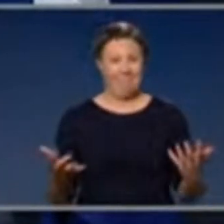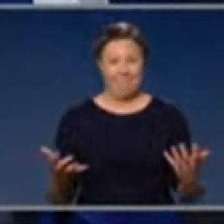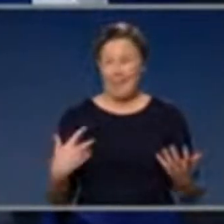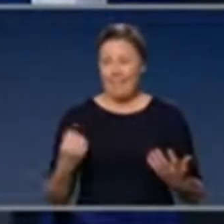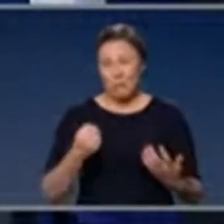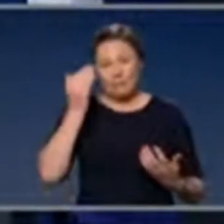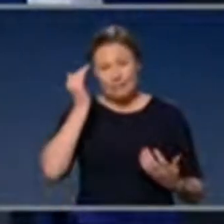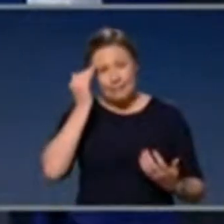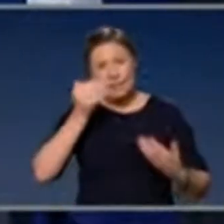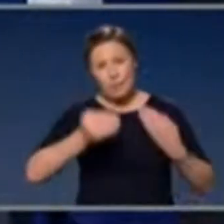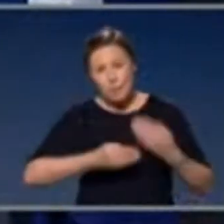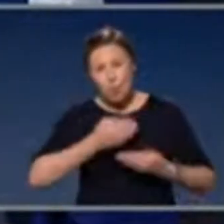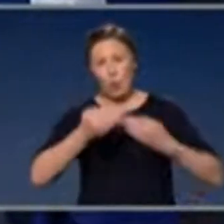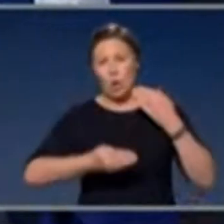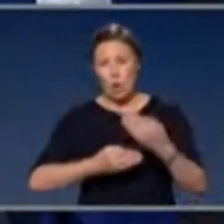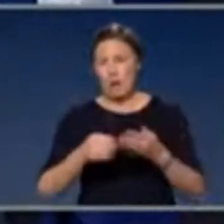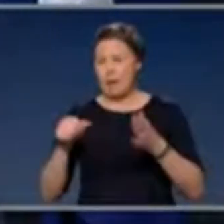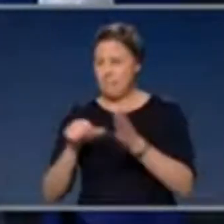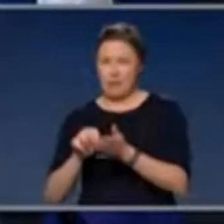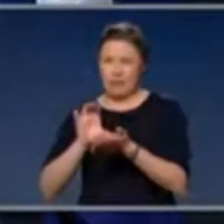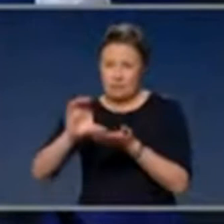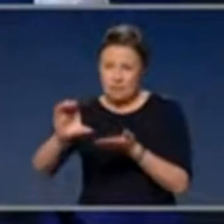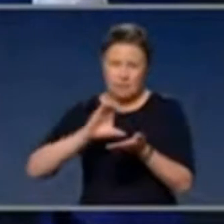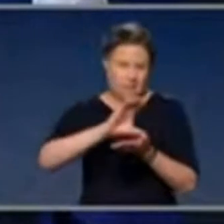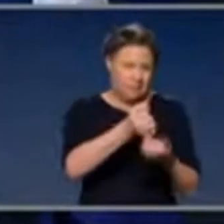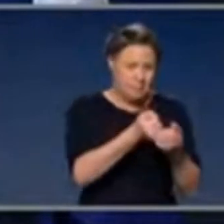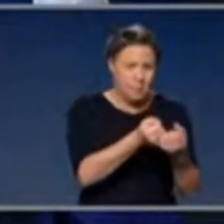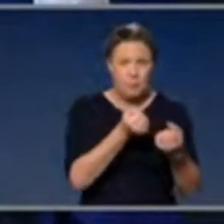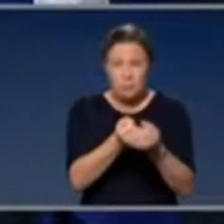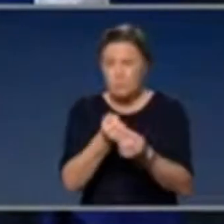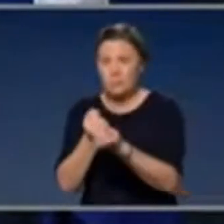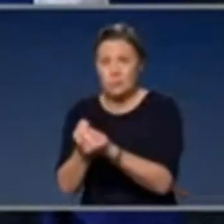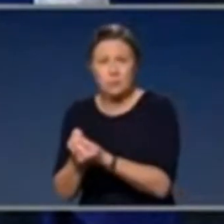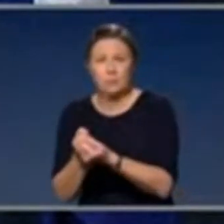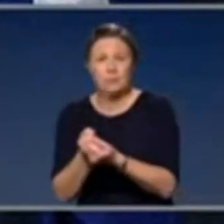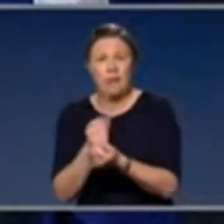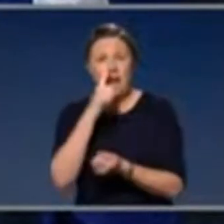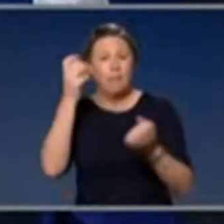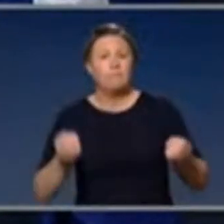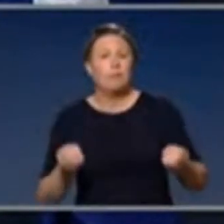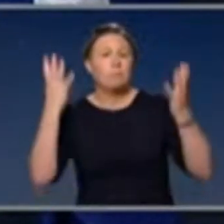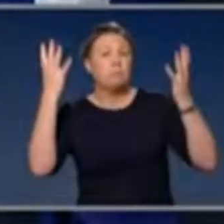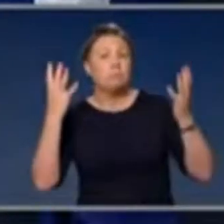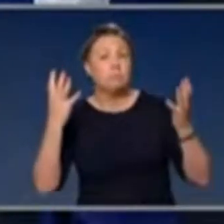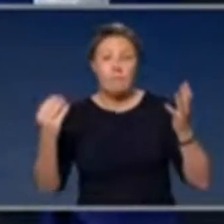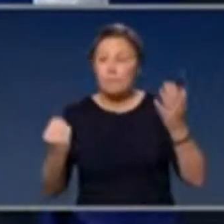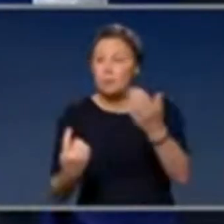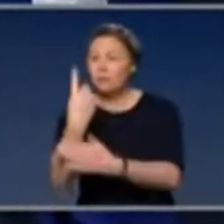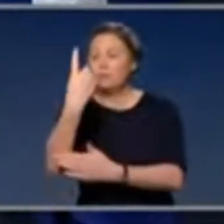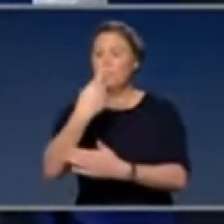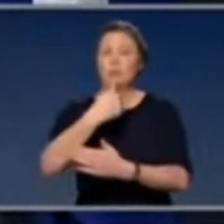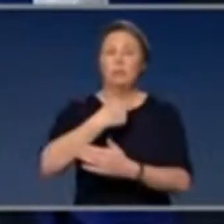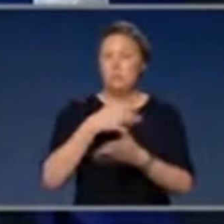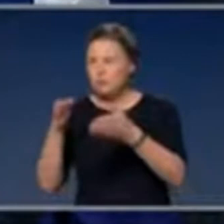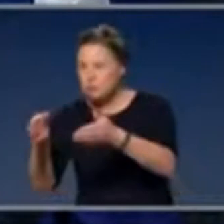we will continue to provide the resource and the support and meet the needs that need to be met. And as they're presented, as the demands are